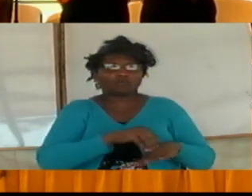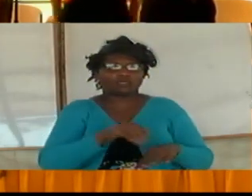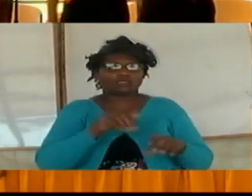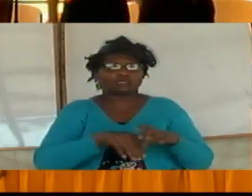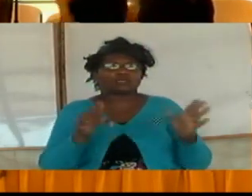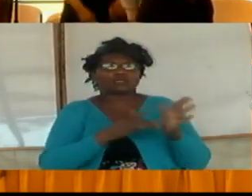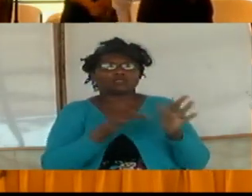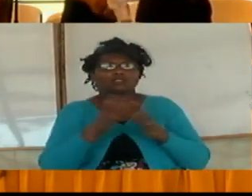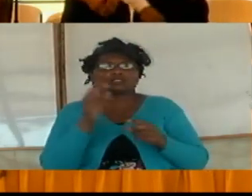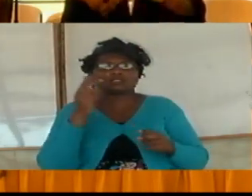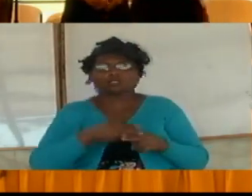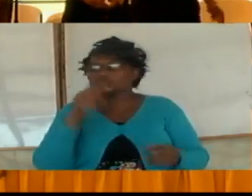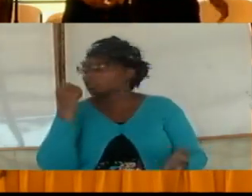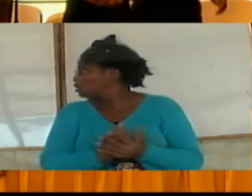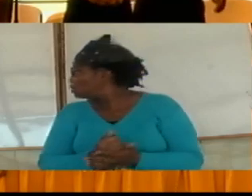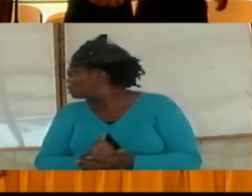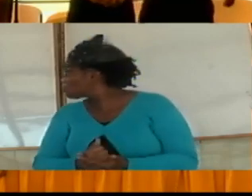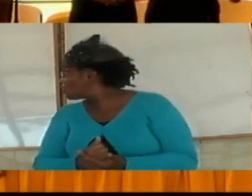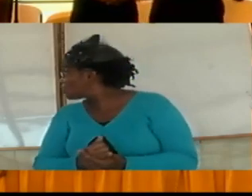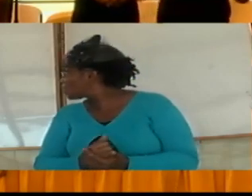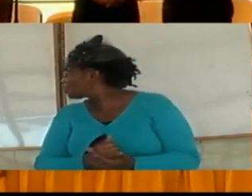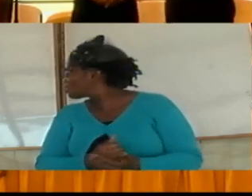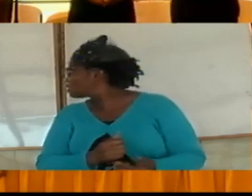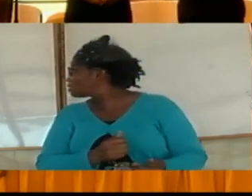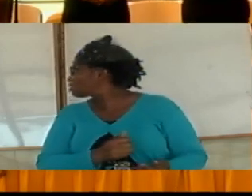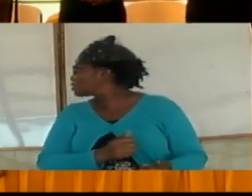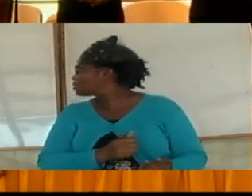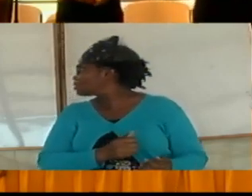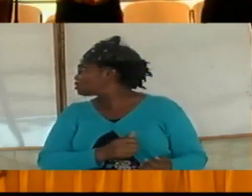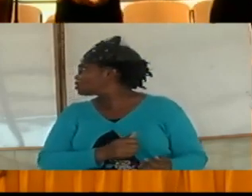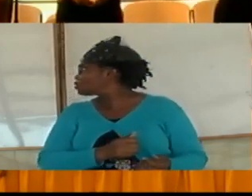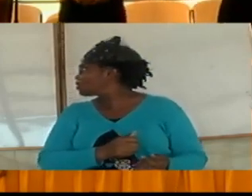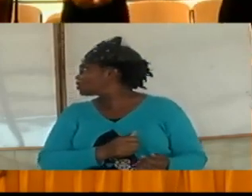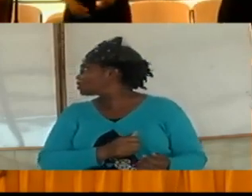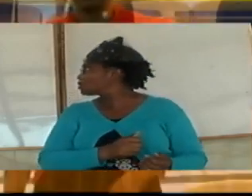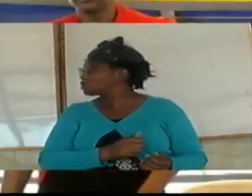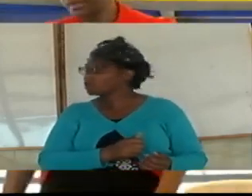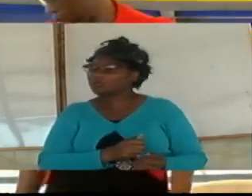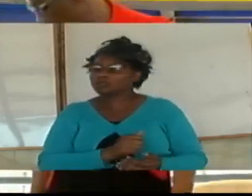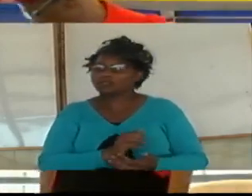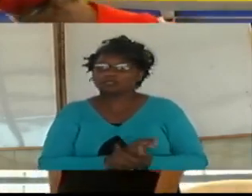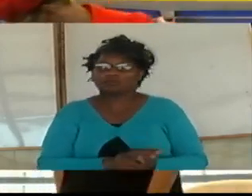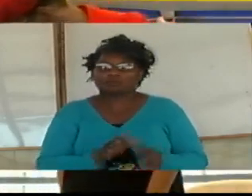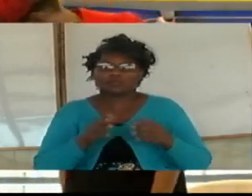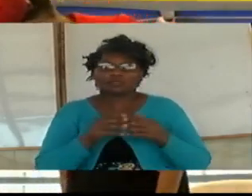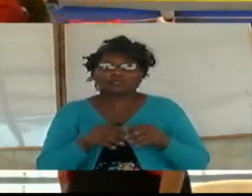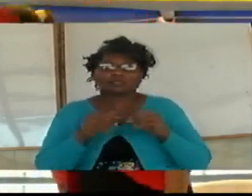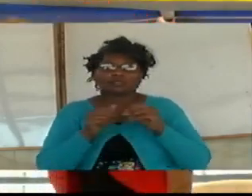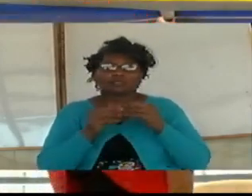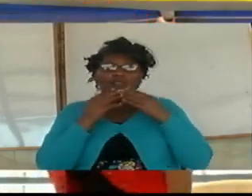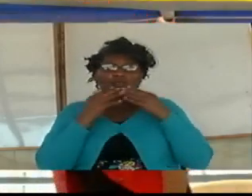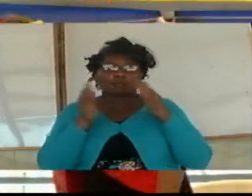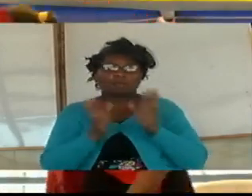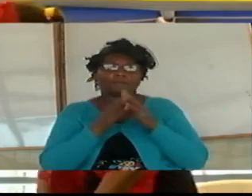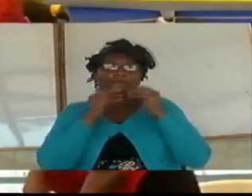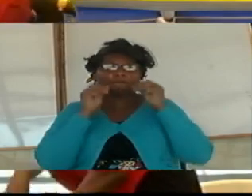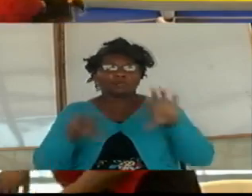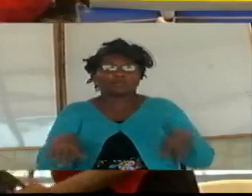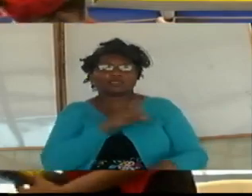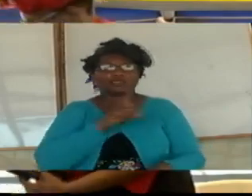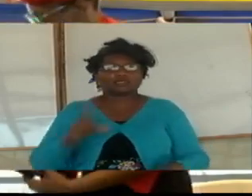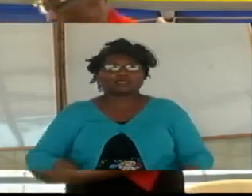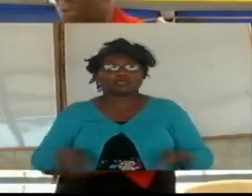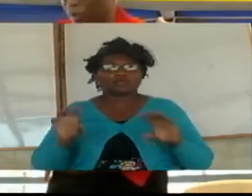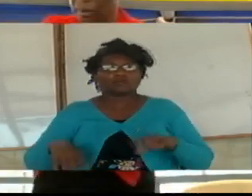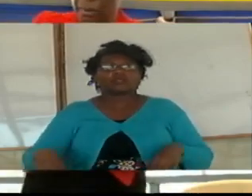pray. Amen. Bless the Lord, Jesus. God bless you, minister. Praise the Lord. Amen. Can we